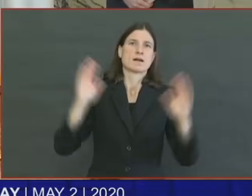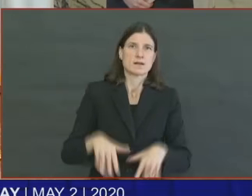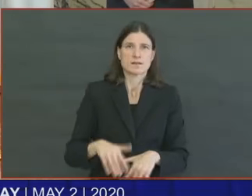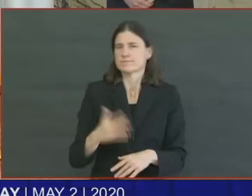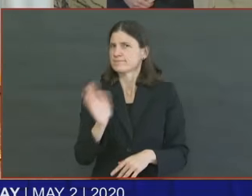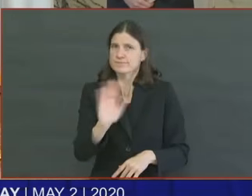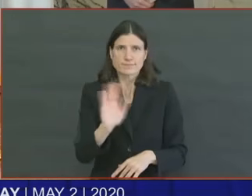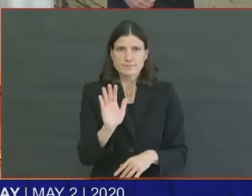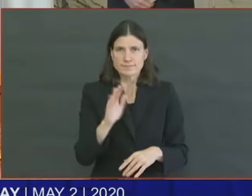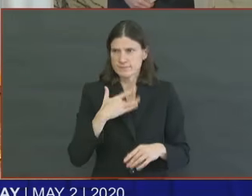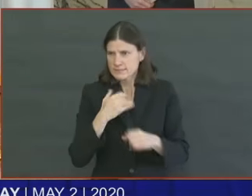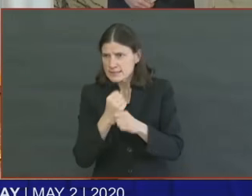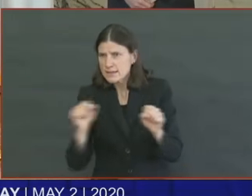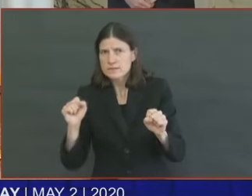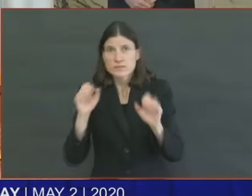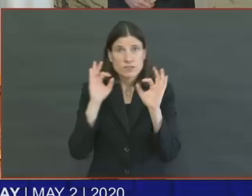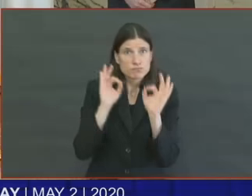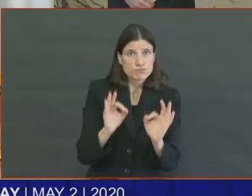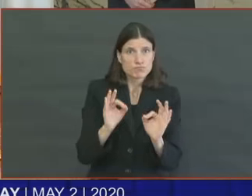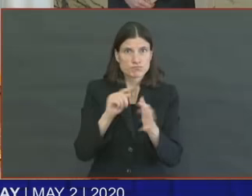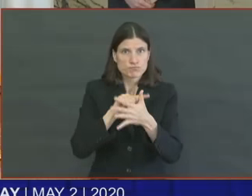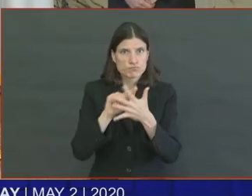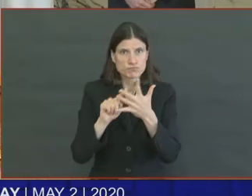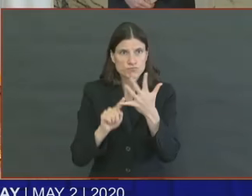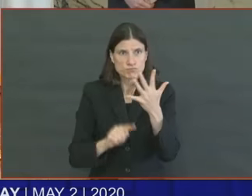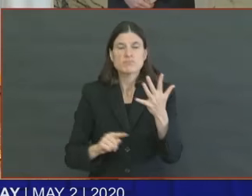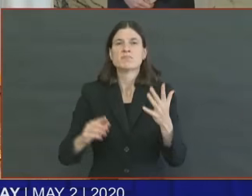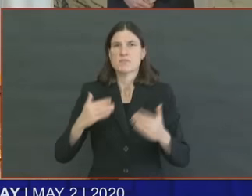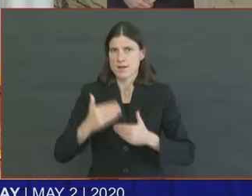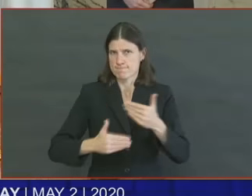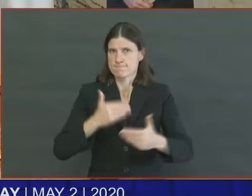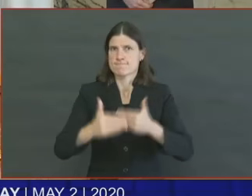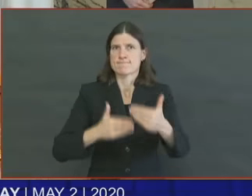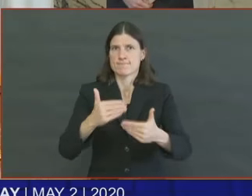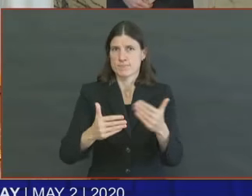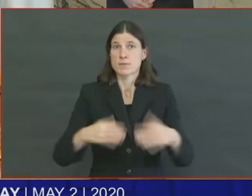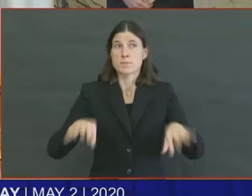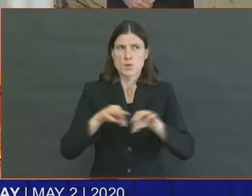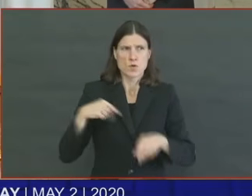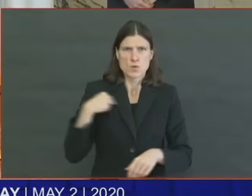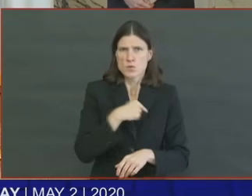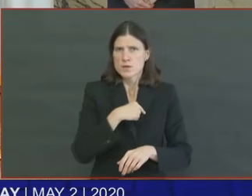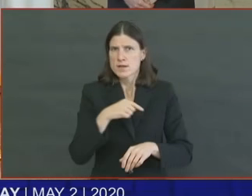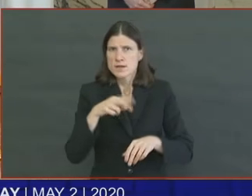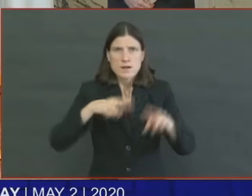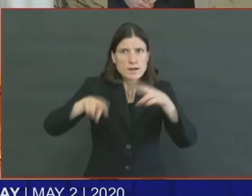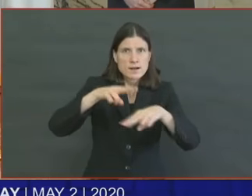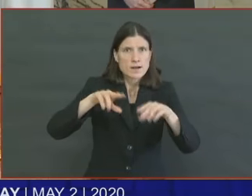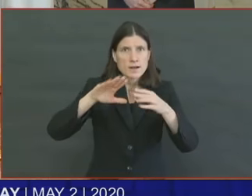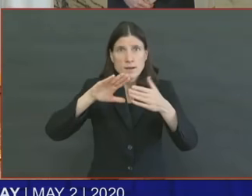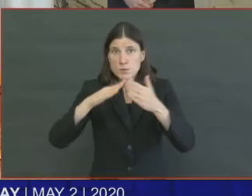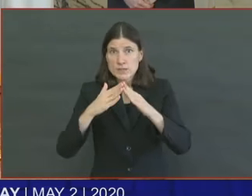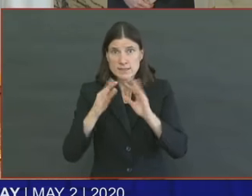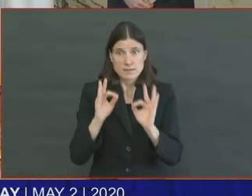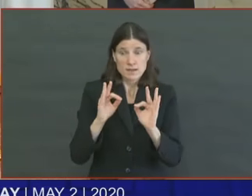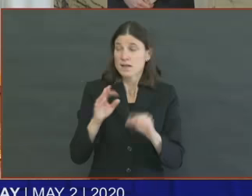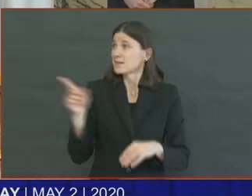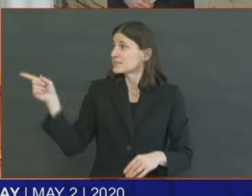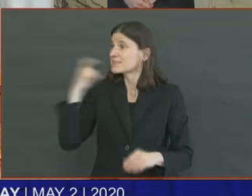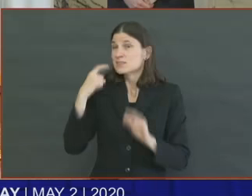somewhat helpful. As I say, this is highly imperfect. Also, remember, the modeling is just one piece of the